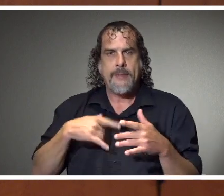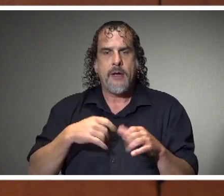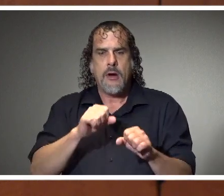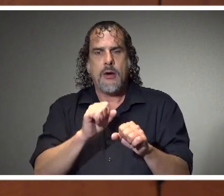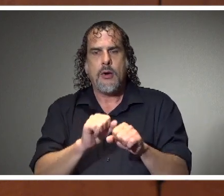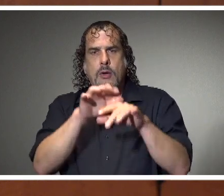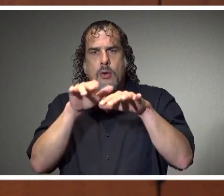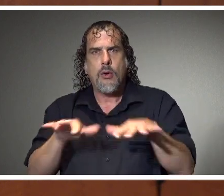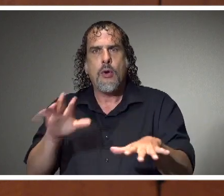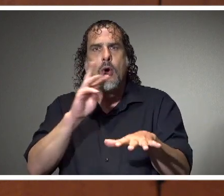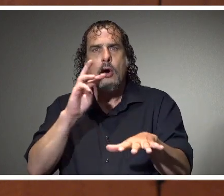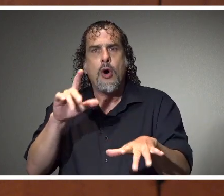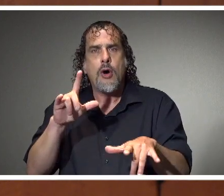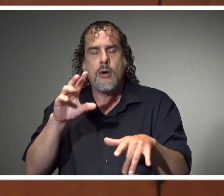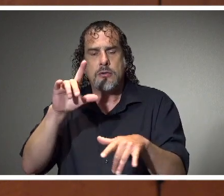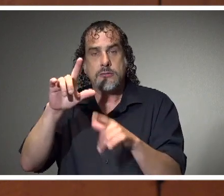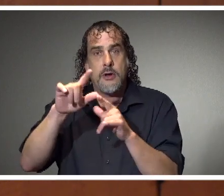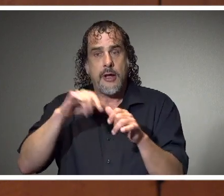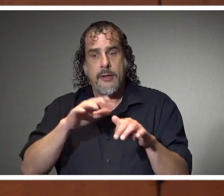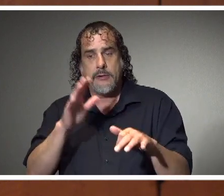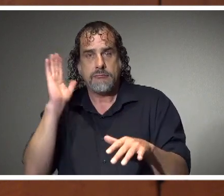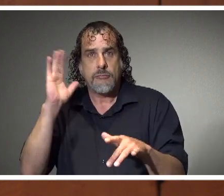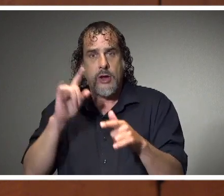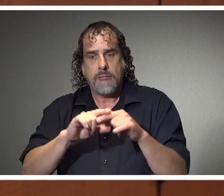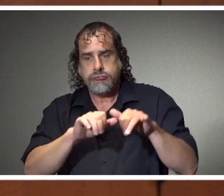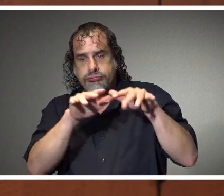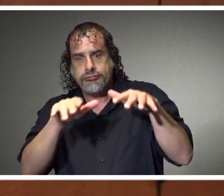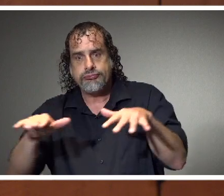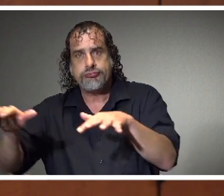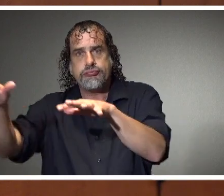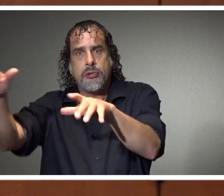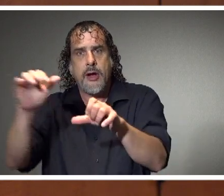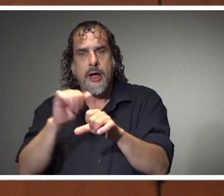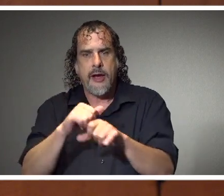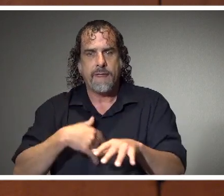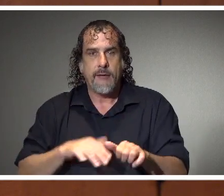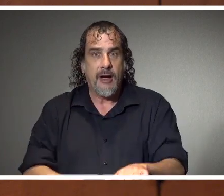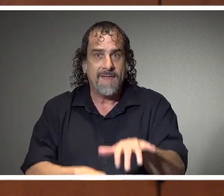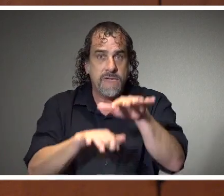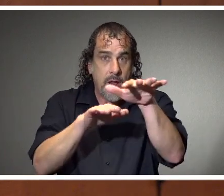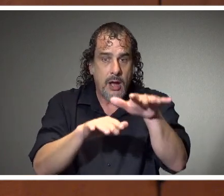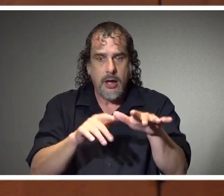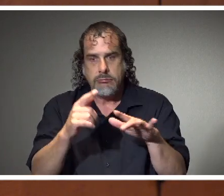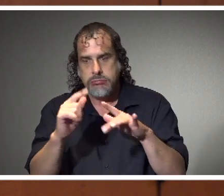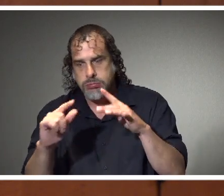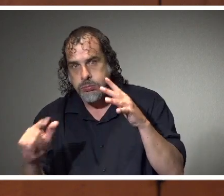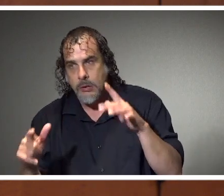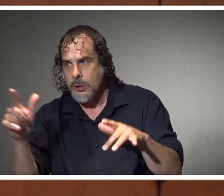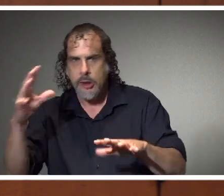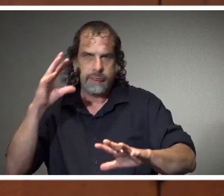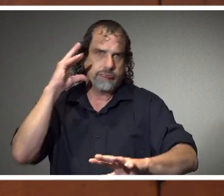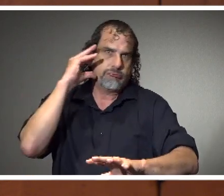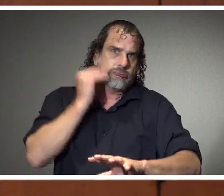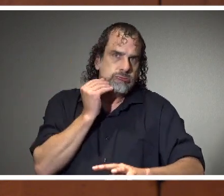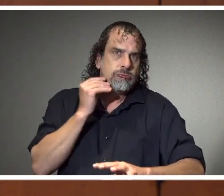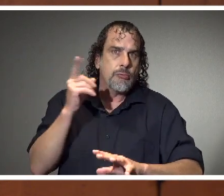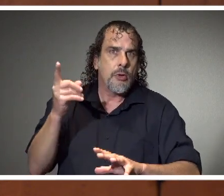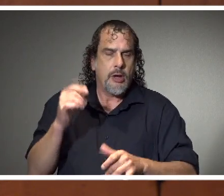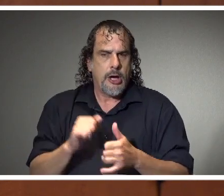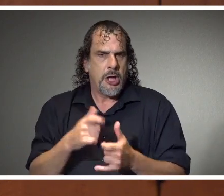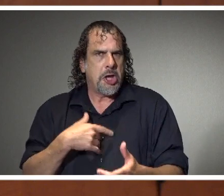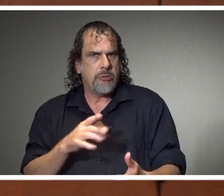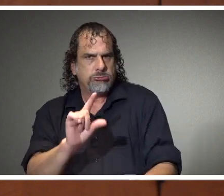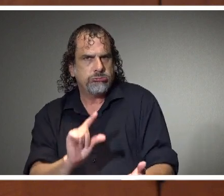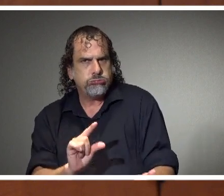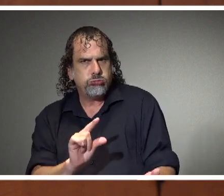from flooding, from tornadoes, and even more. There is no one more qualified for this position, especially in